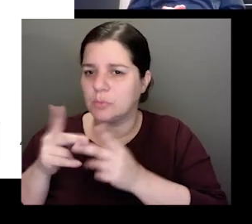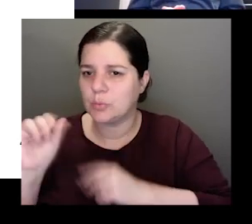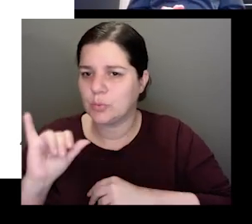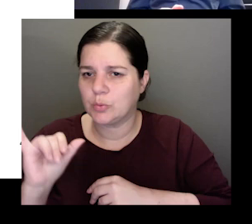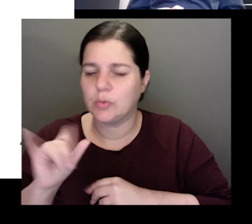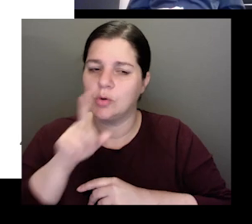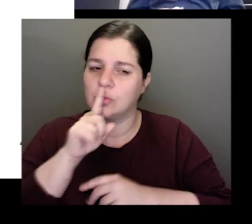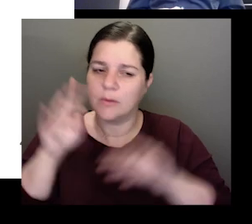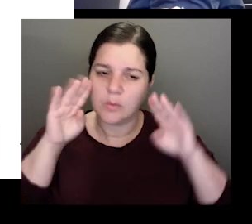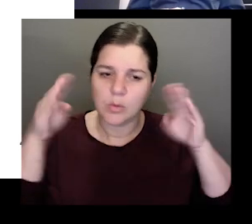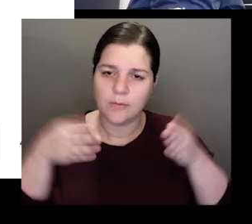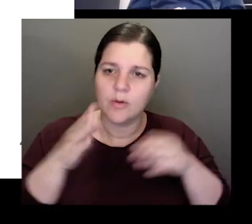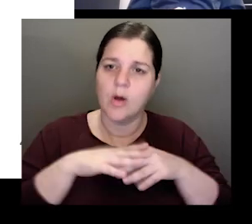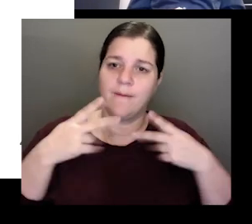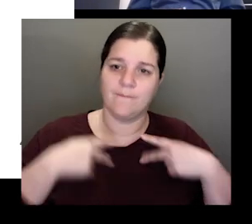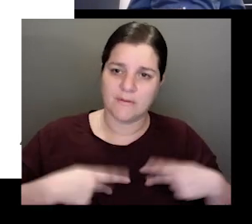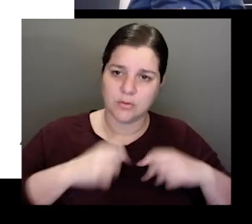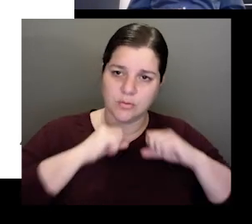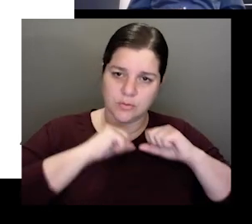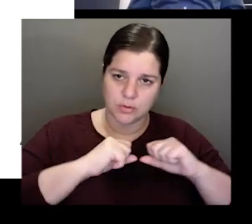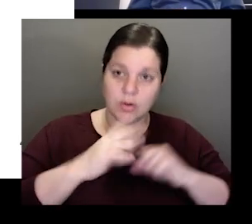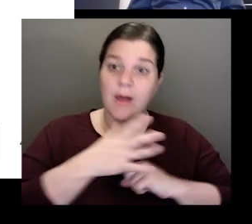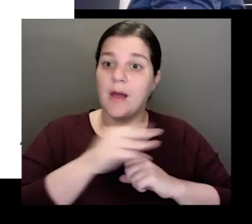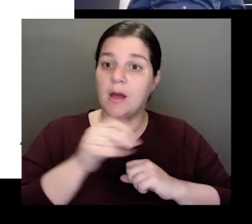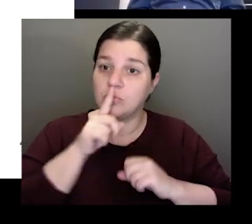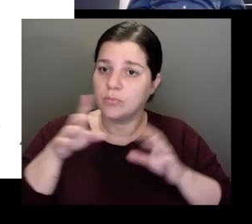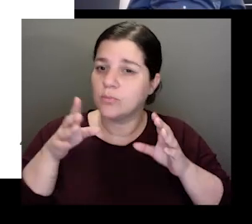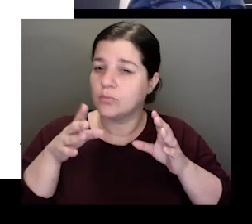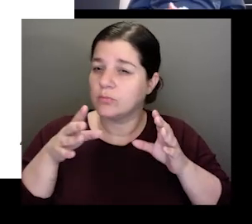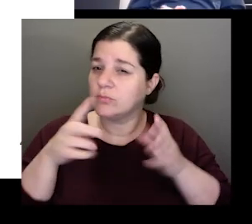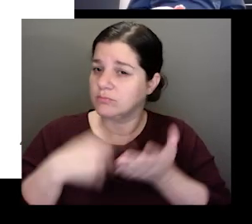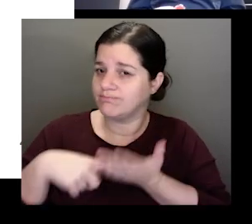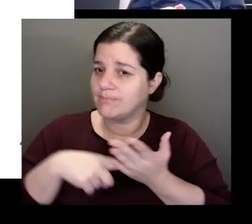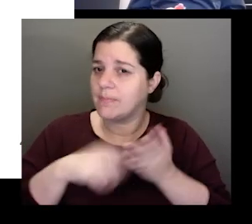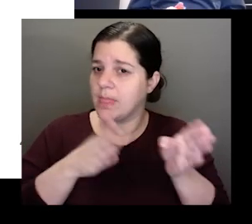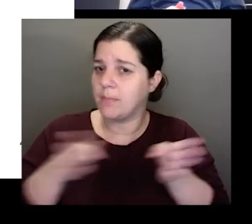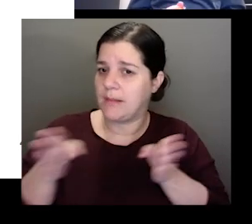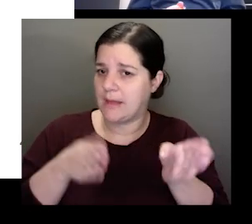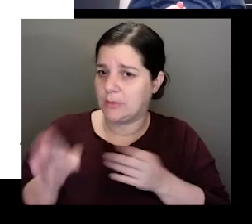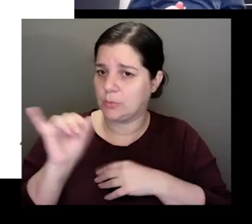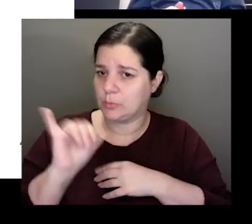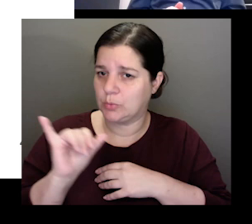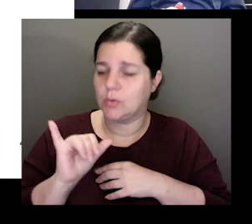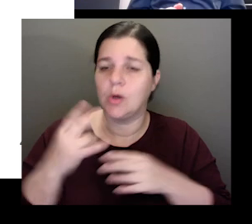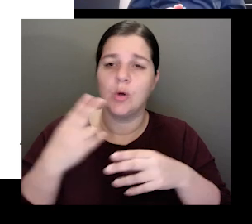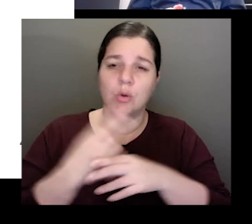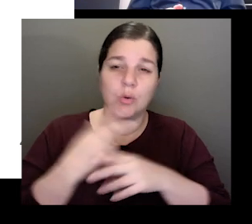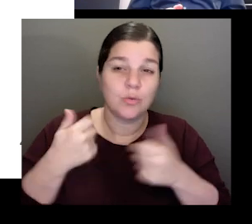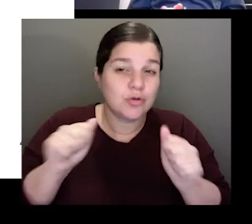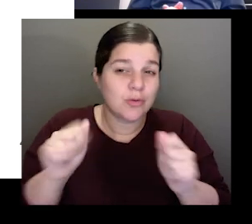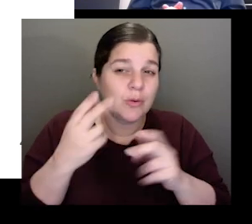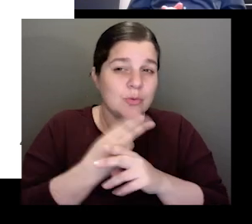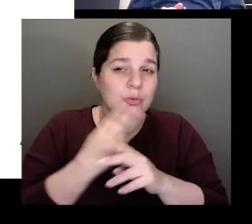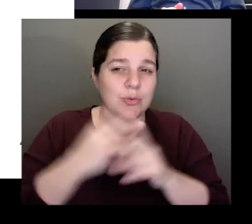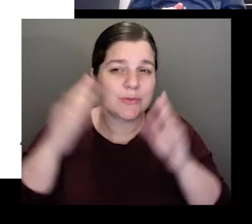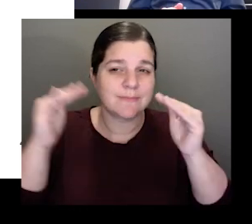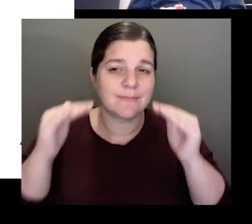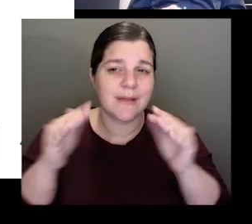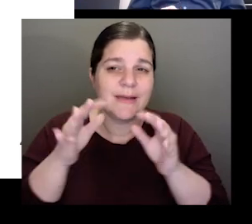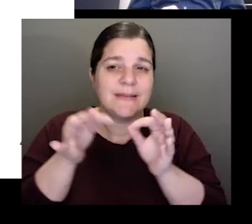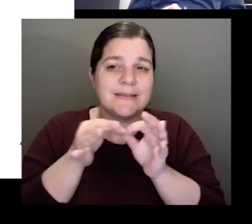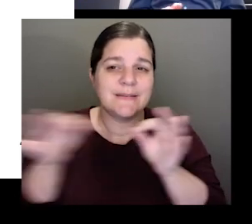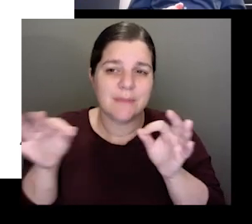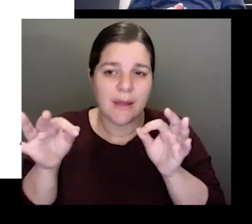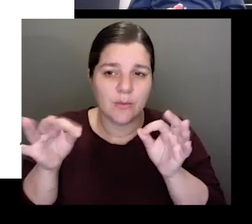physical security and are focused on planning. We try to use understandable standard language for vulnerabilities